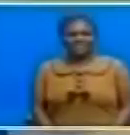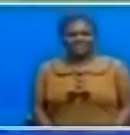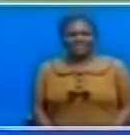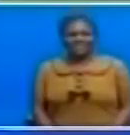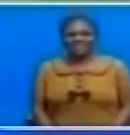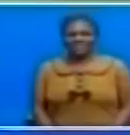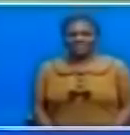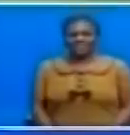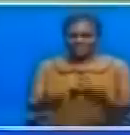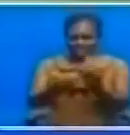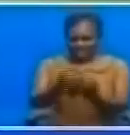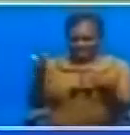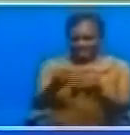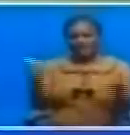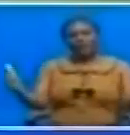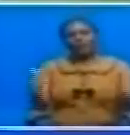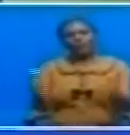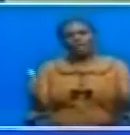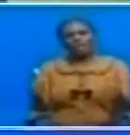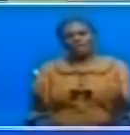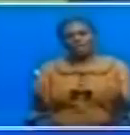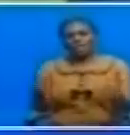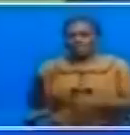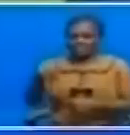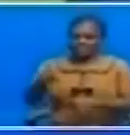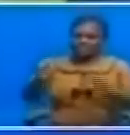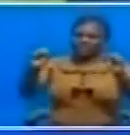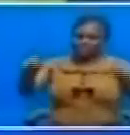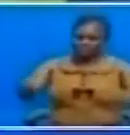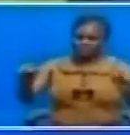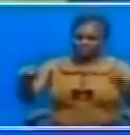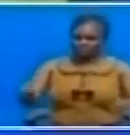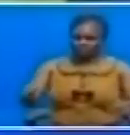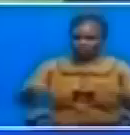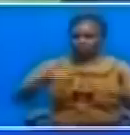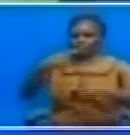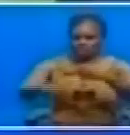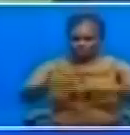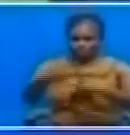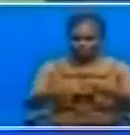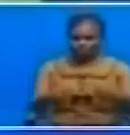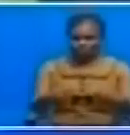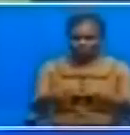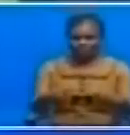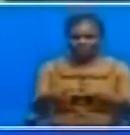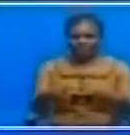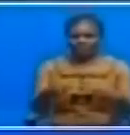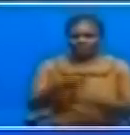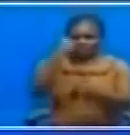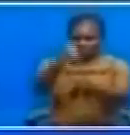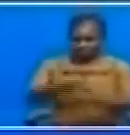Well taken care of, in order that they can continue to